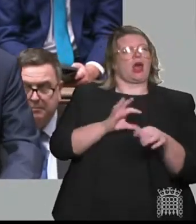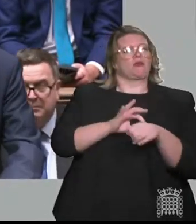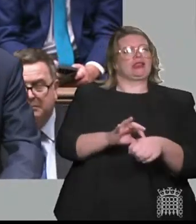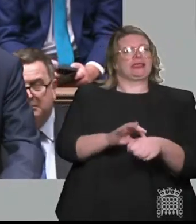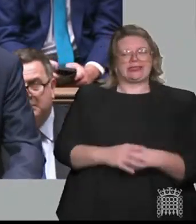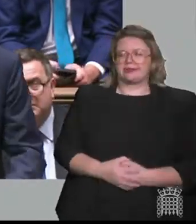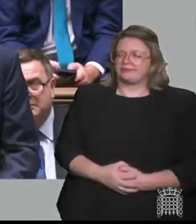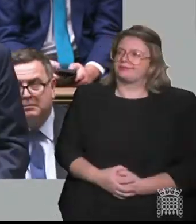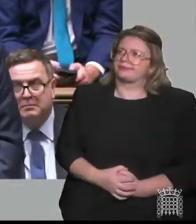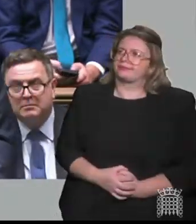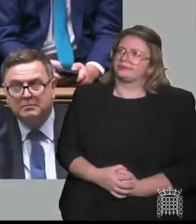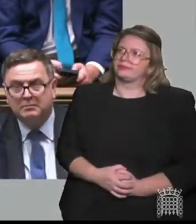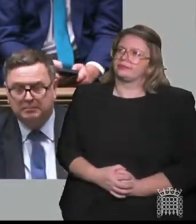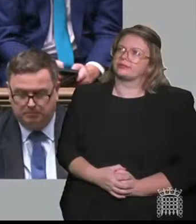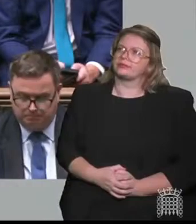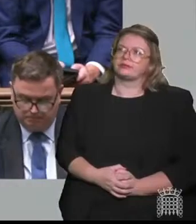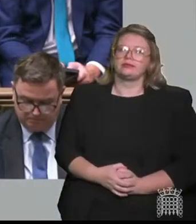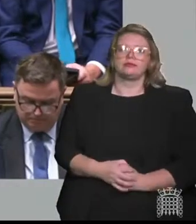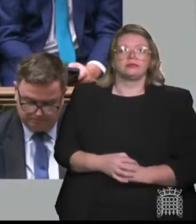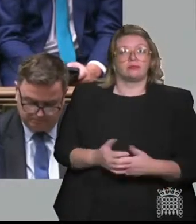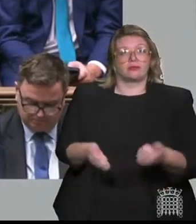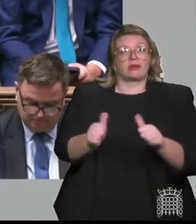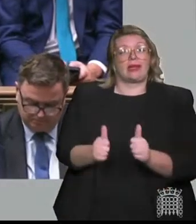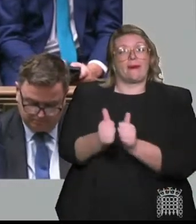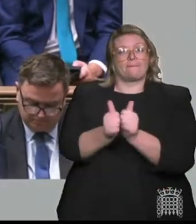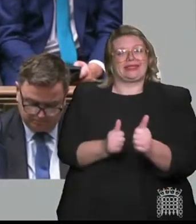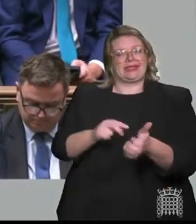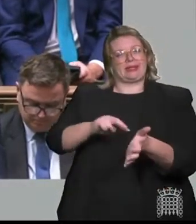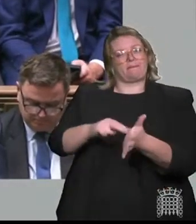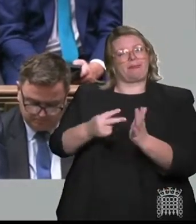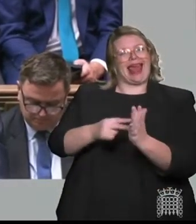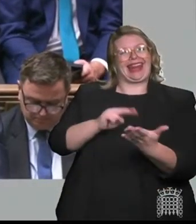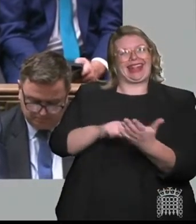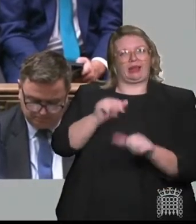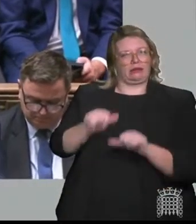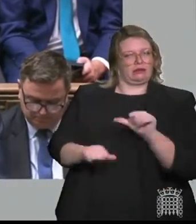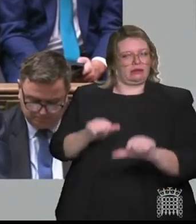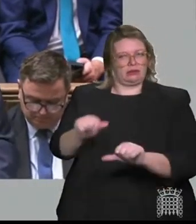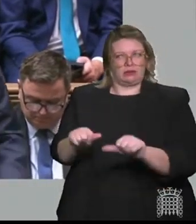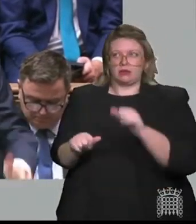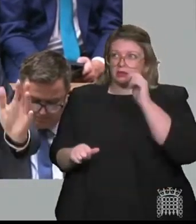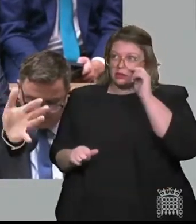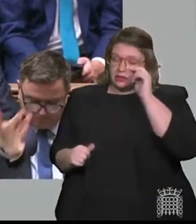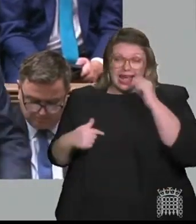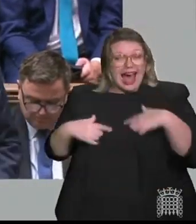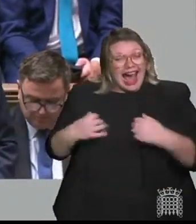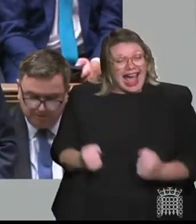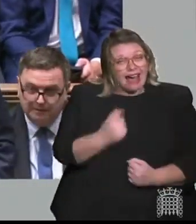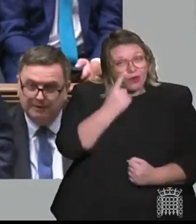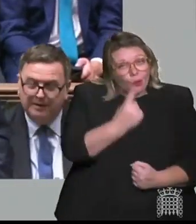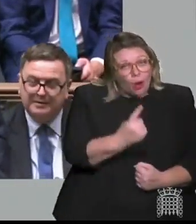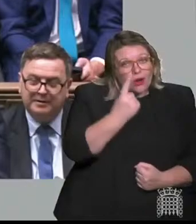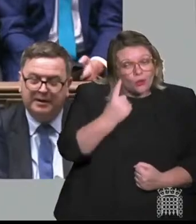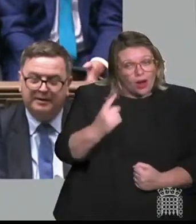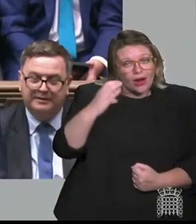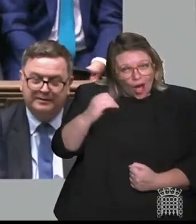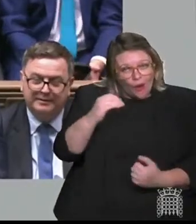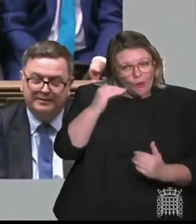Next, planning. It takes too long. There's 110 of these measures, so just be patient,